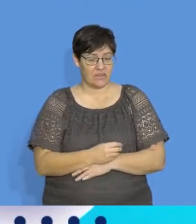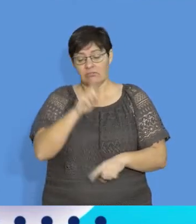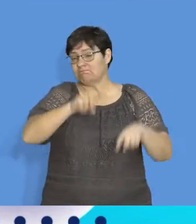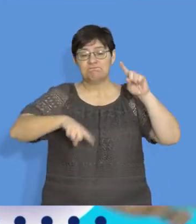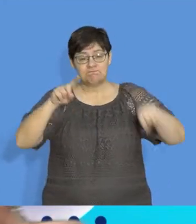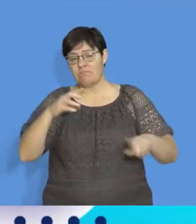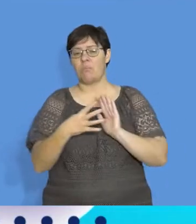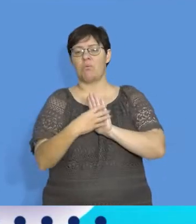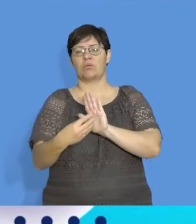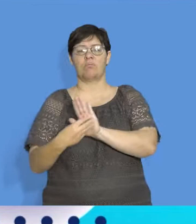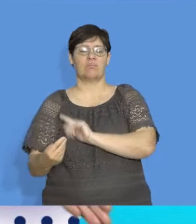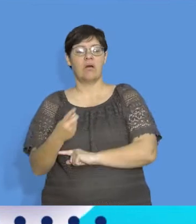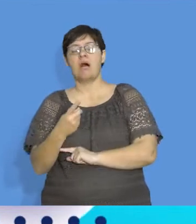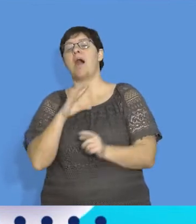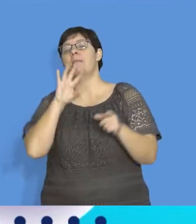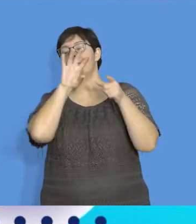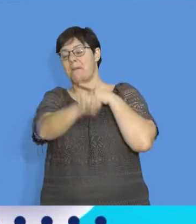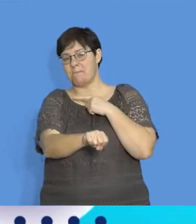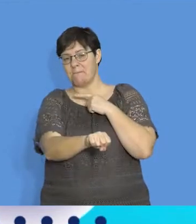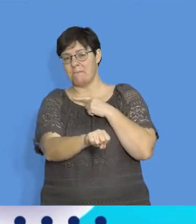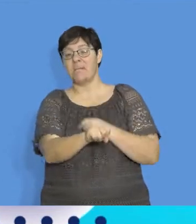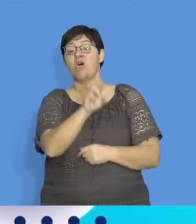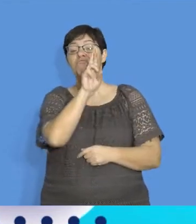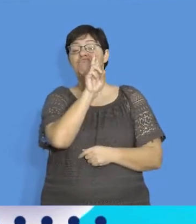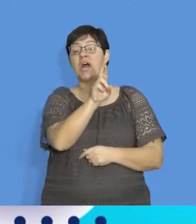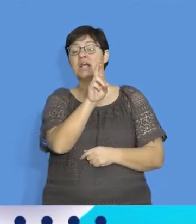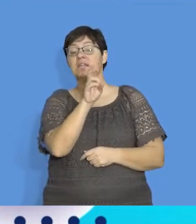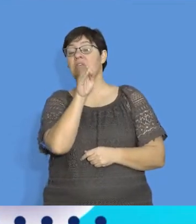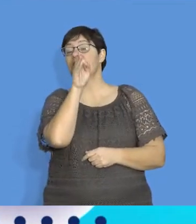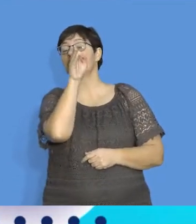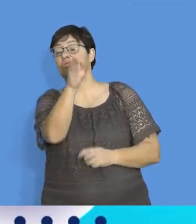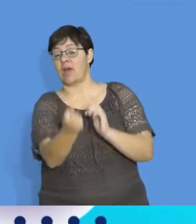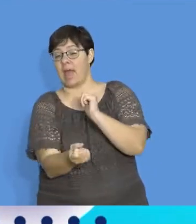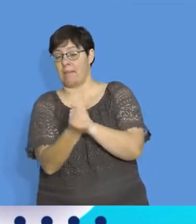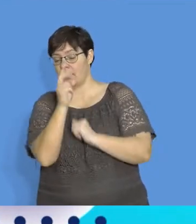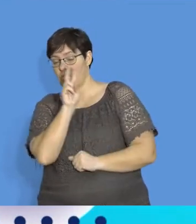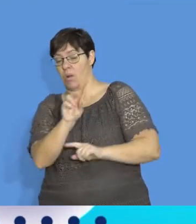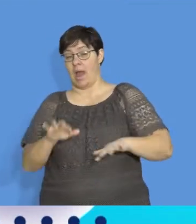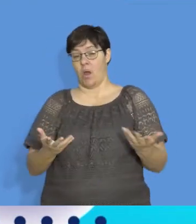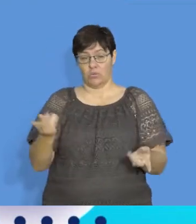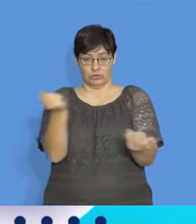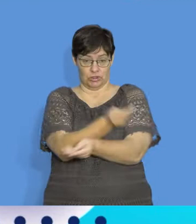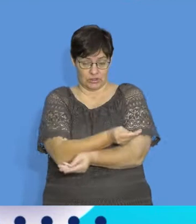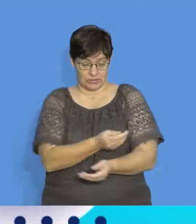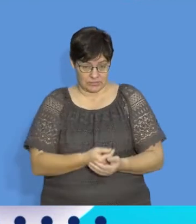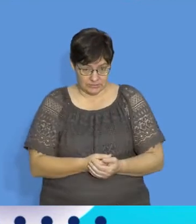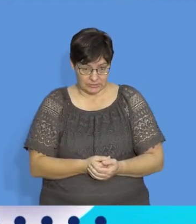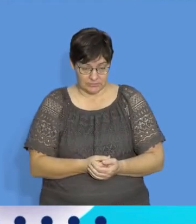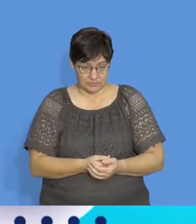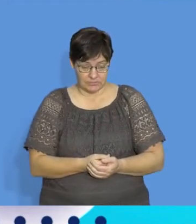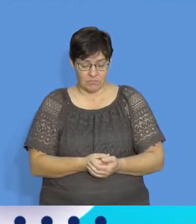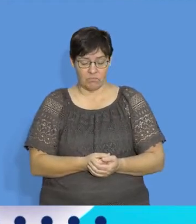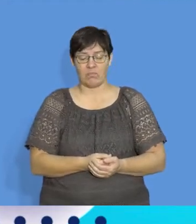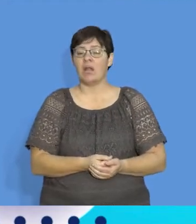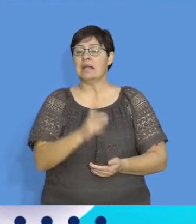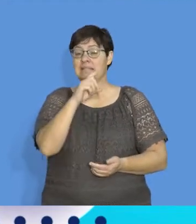kind of models to predict what does the rand look like in future. So one will use